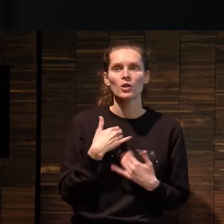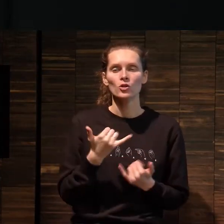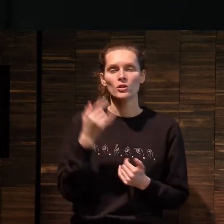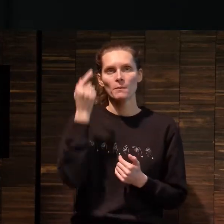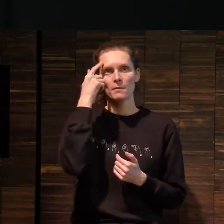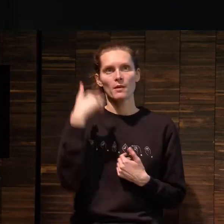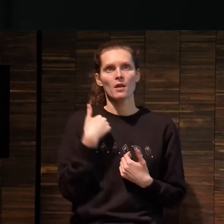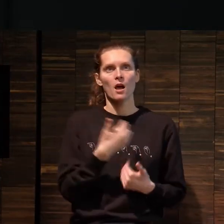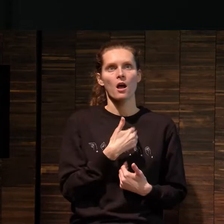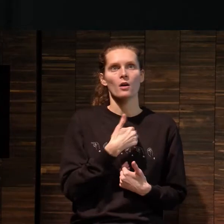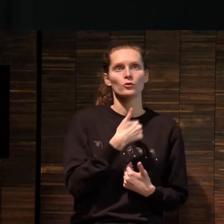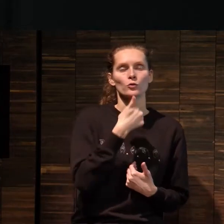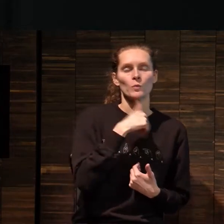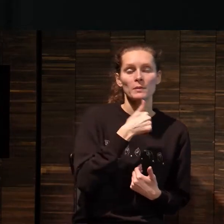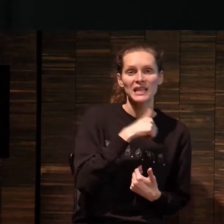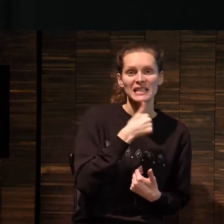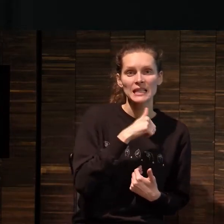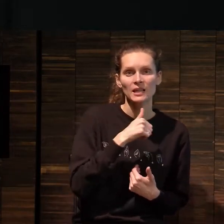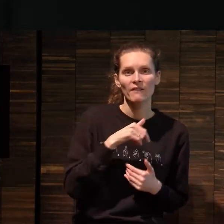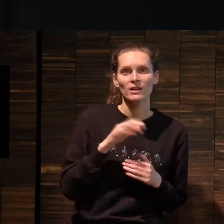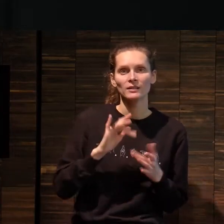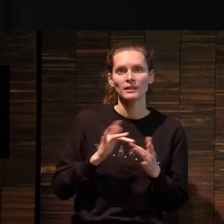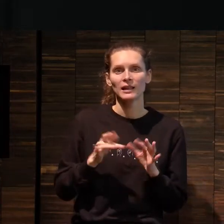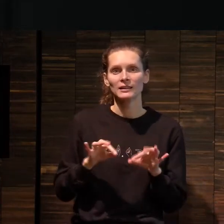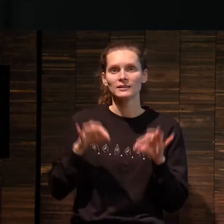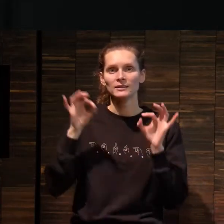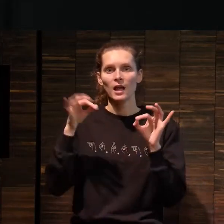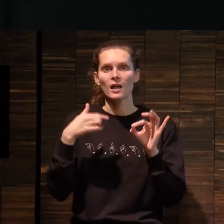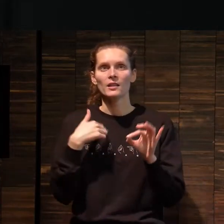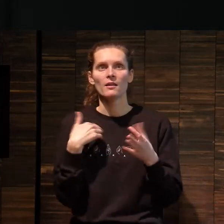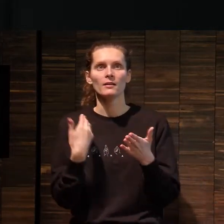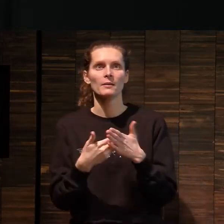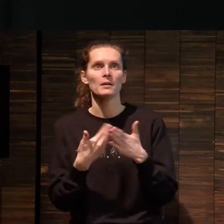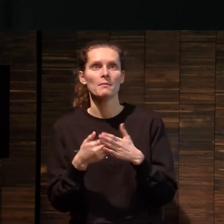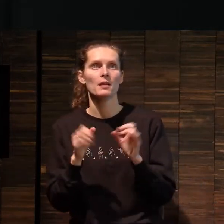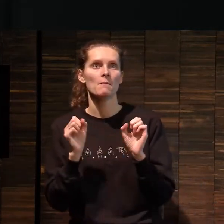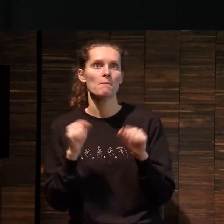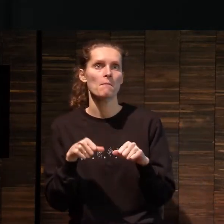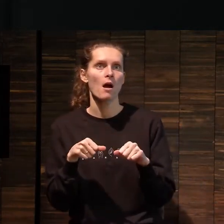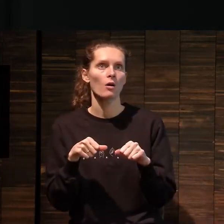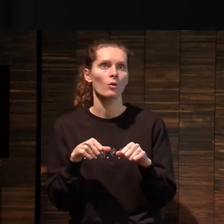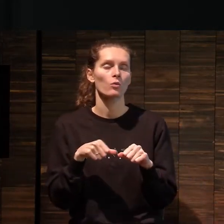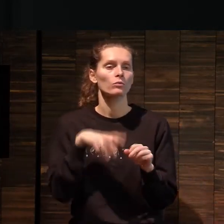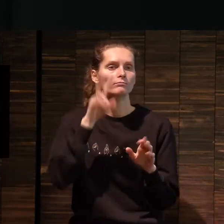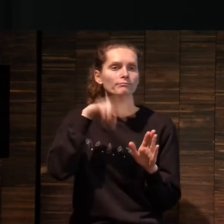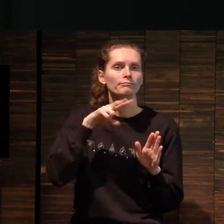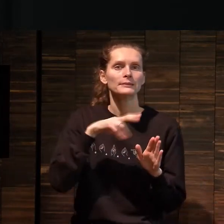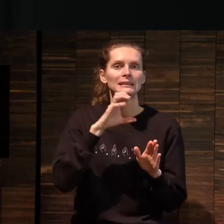was because the link itself was bright green on bright blue.